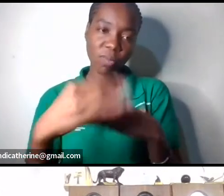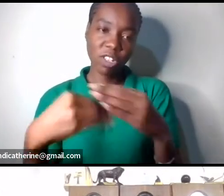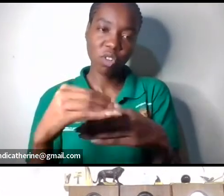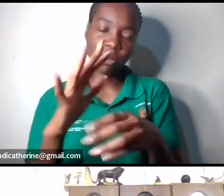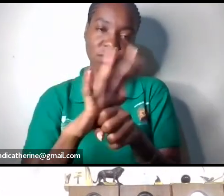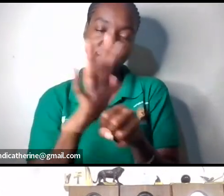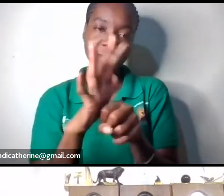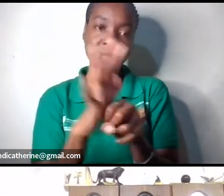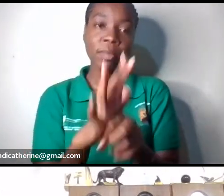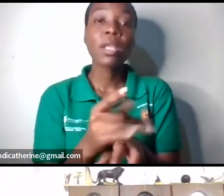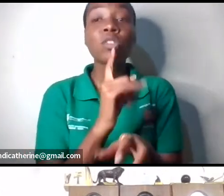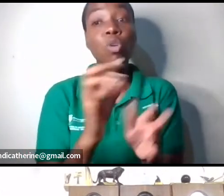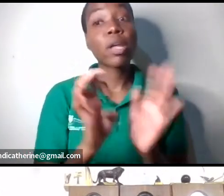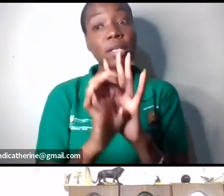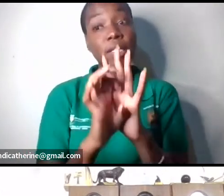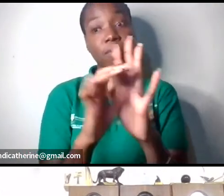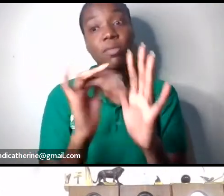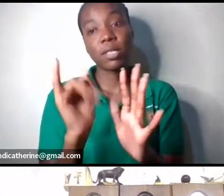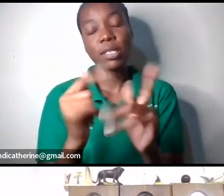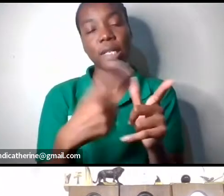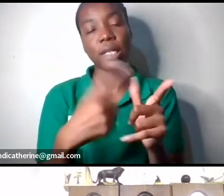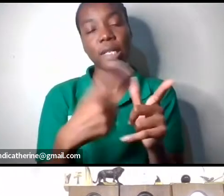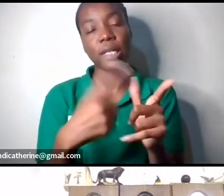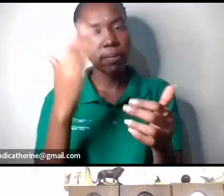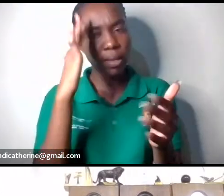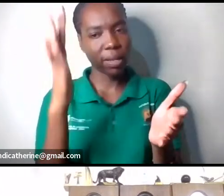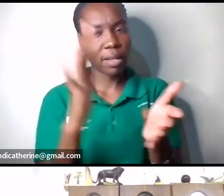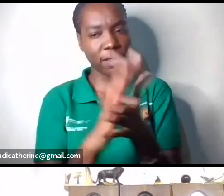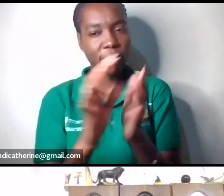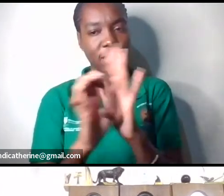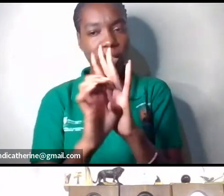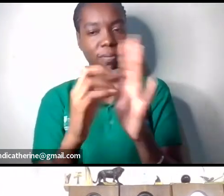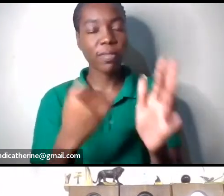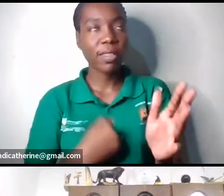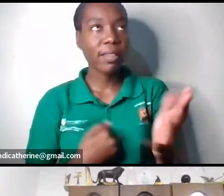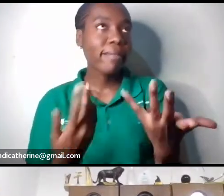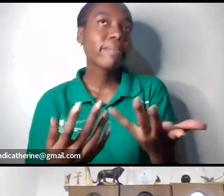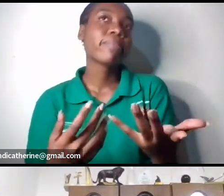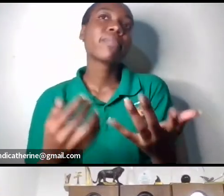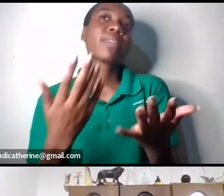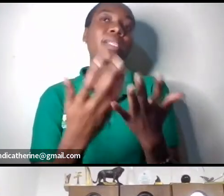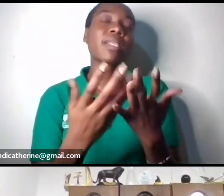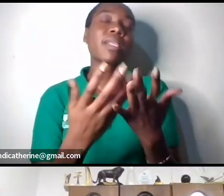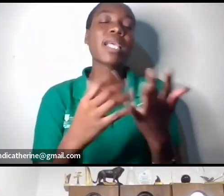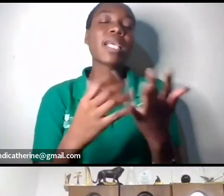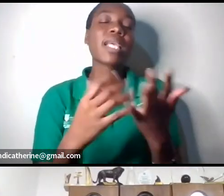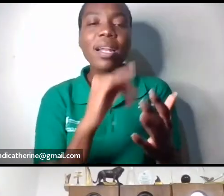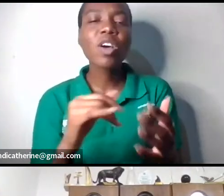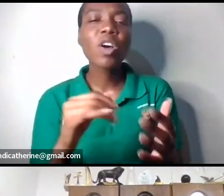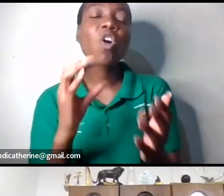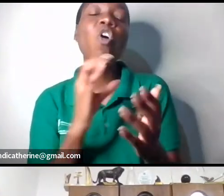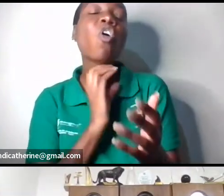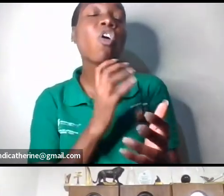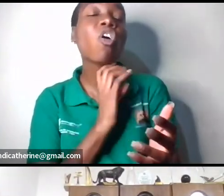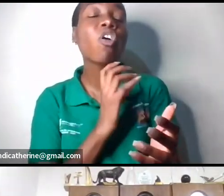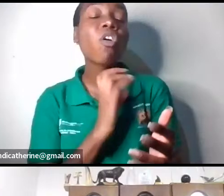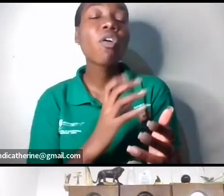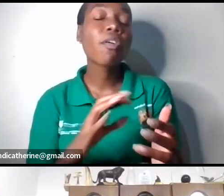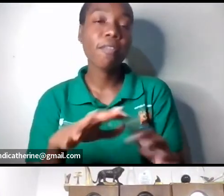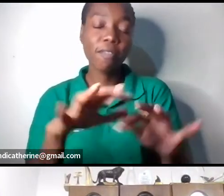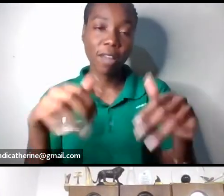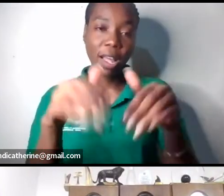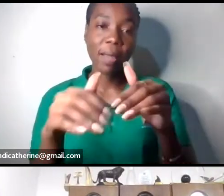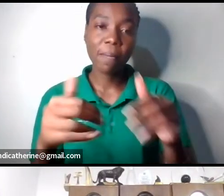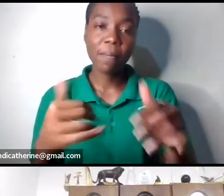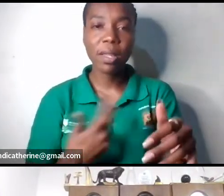another example. I do believe we have other examples. For example, in Ghana, we have the cocoa farm. I don't remember what it was, what the name was, but they